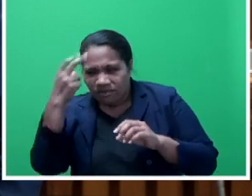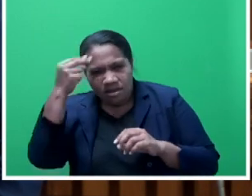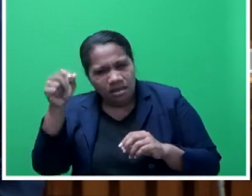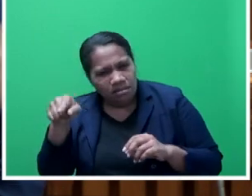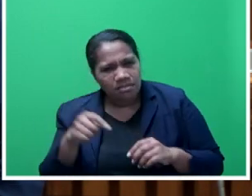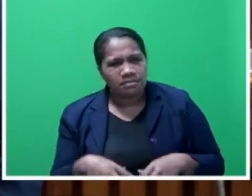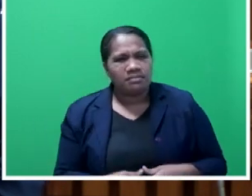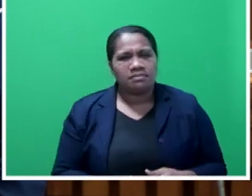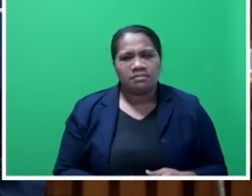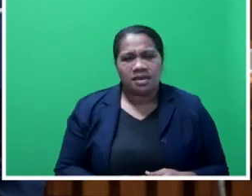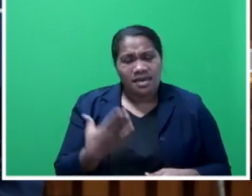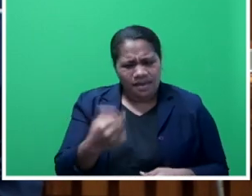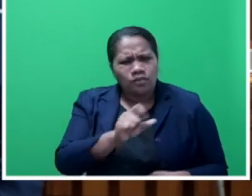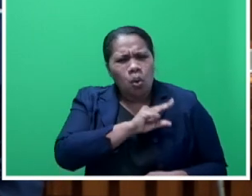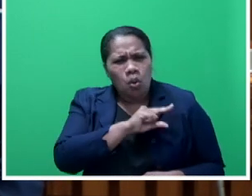logo on the livery of the planes.